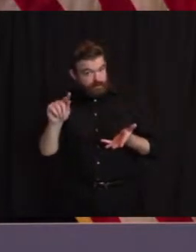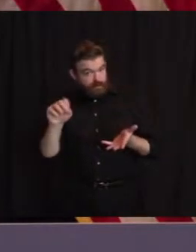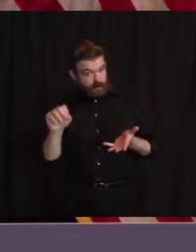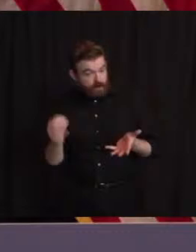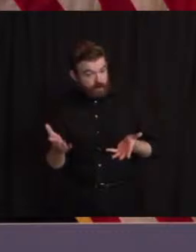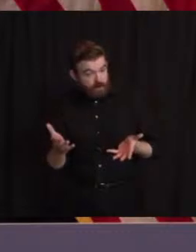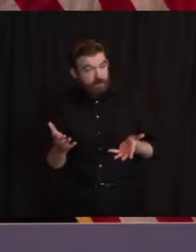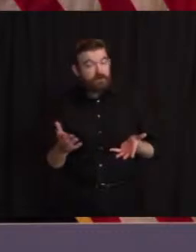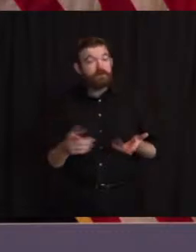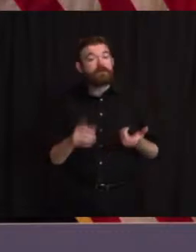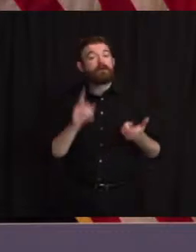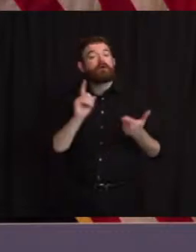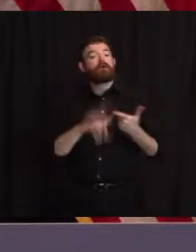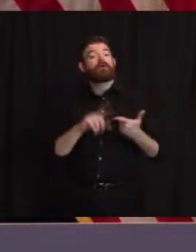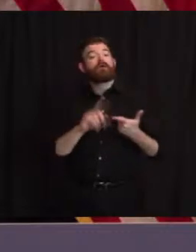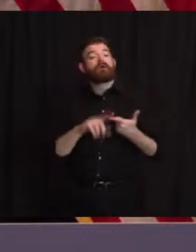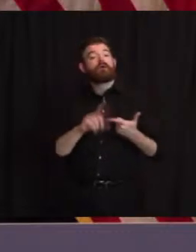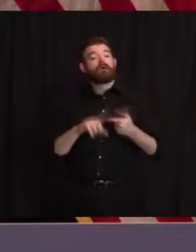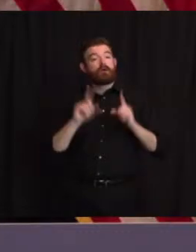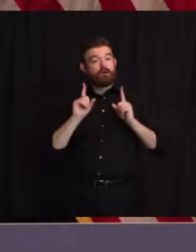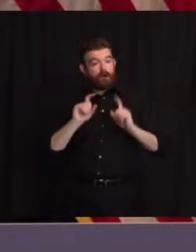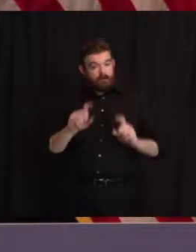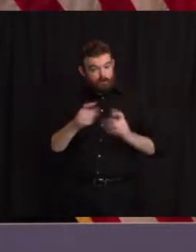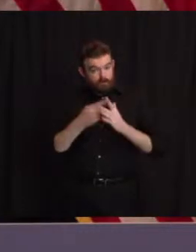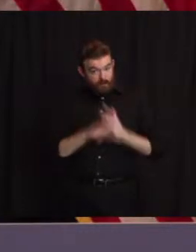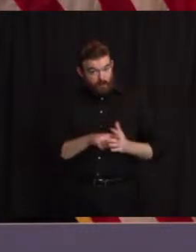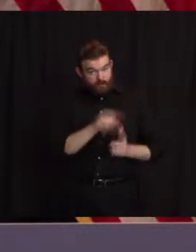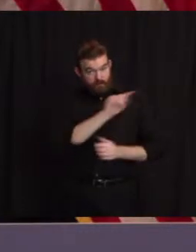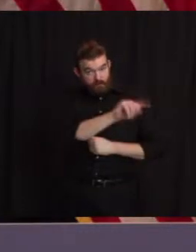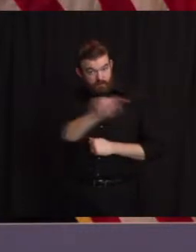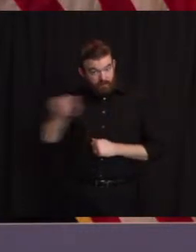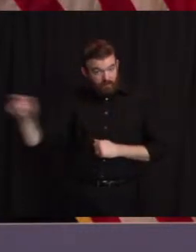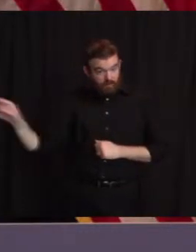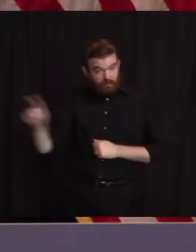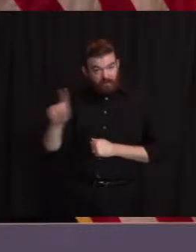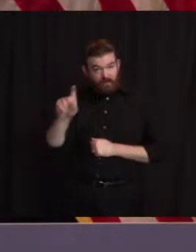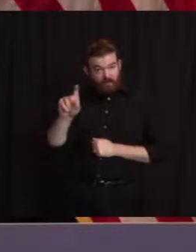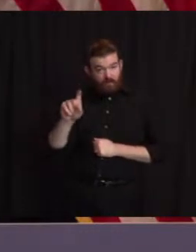as early as March. Was the state slow to respond here?